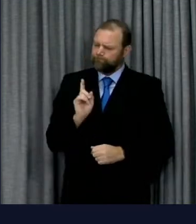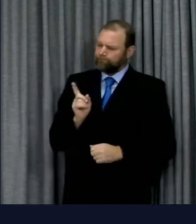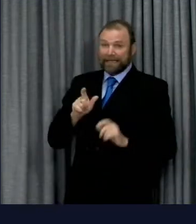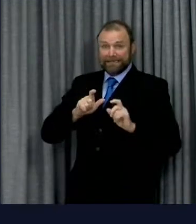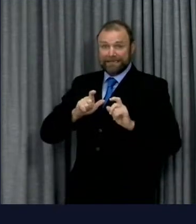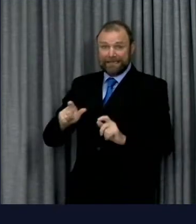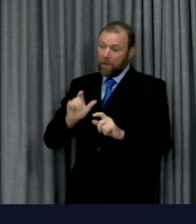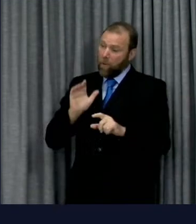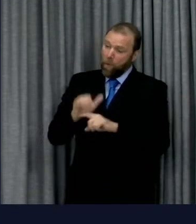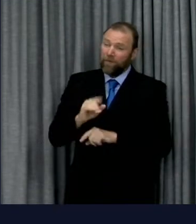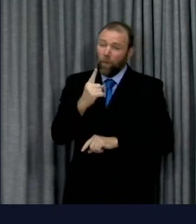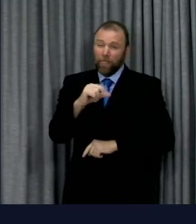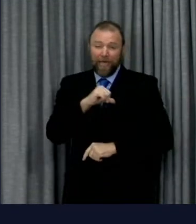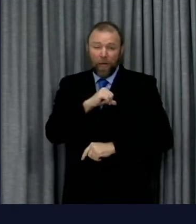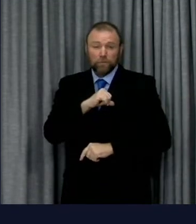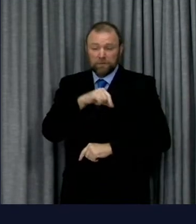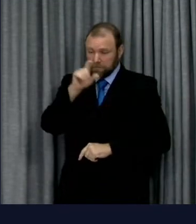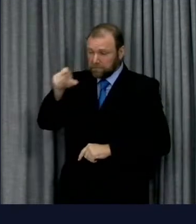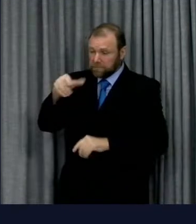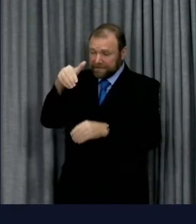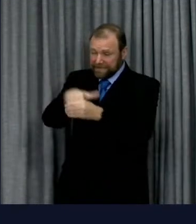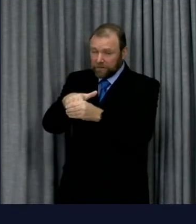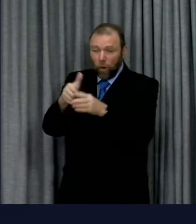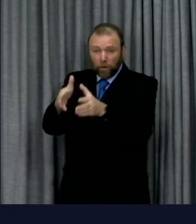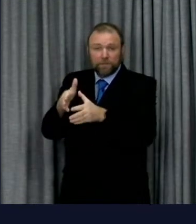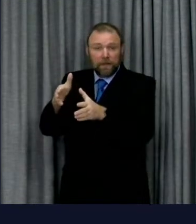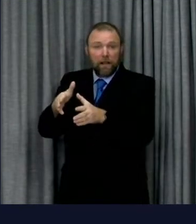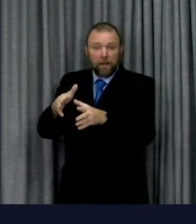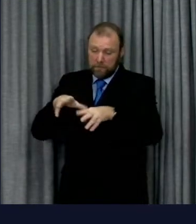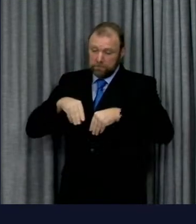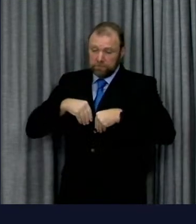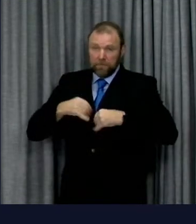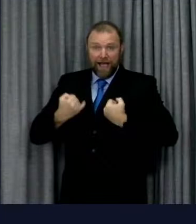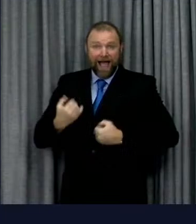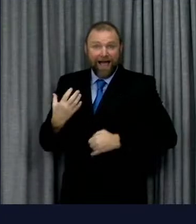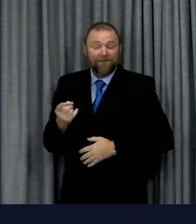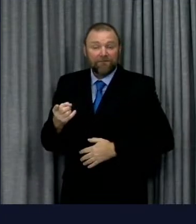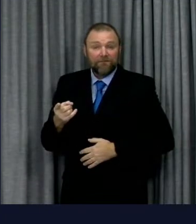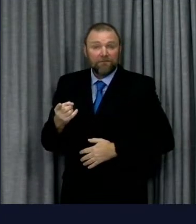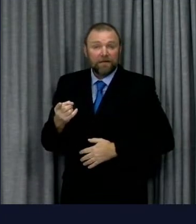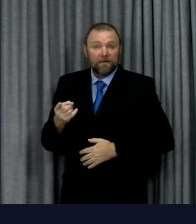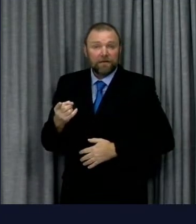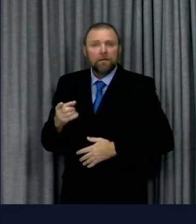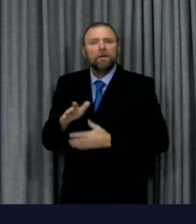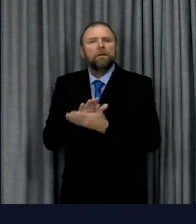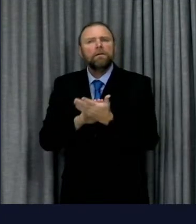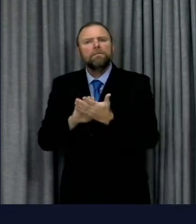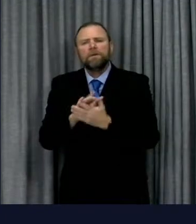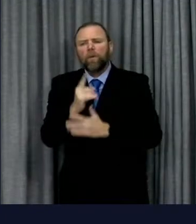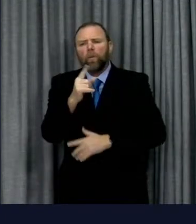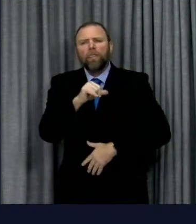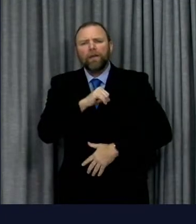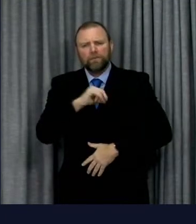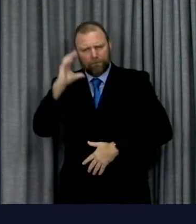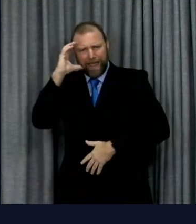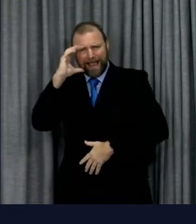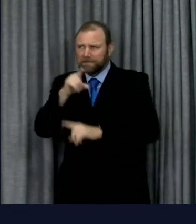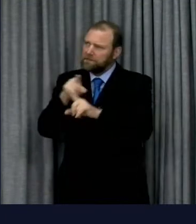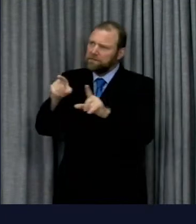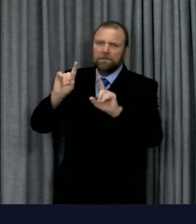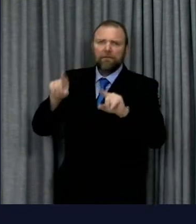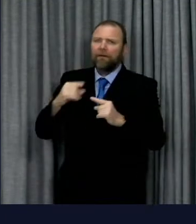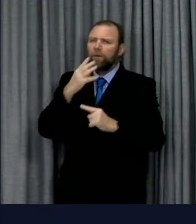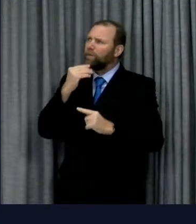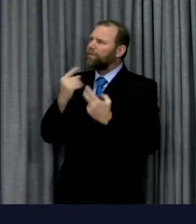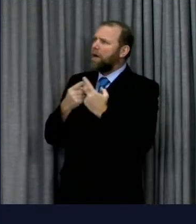with coronavirus, and those 1,000 beds are putting additional pressures on the NHS.